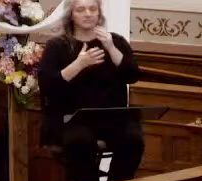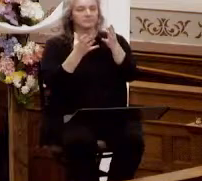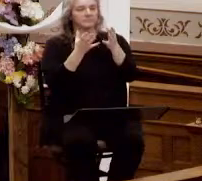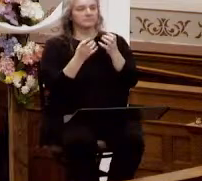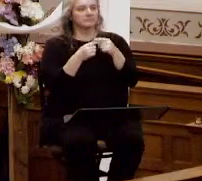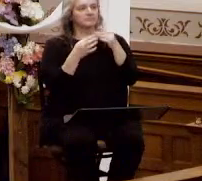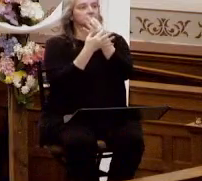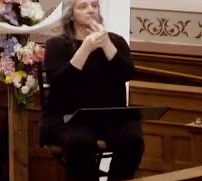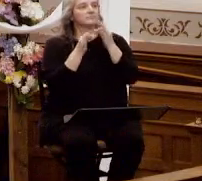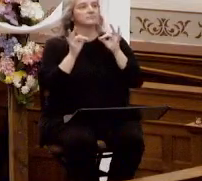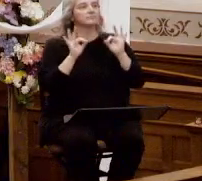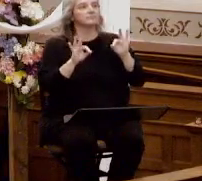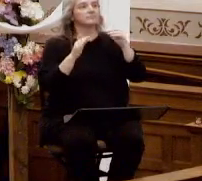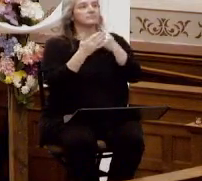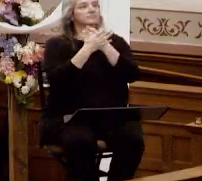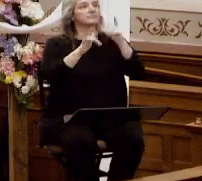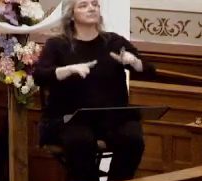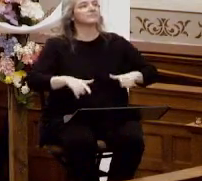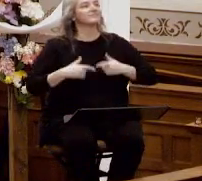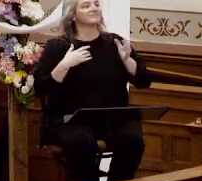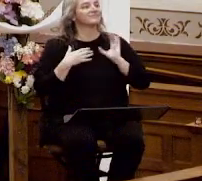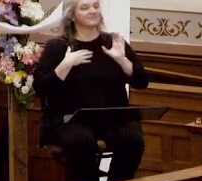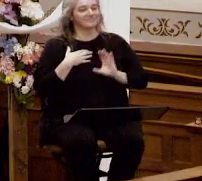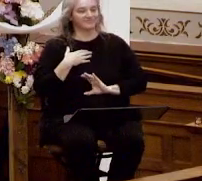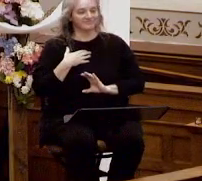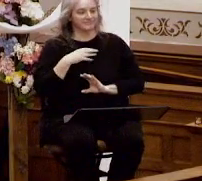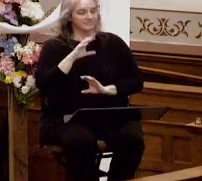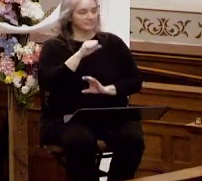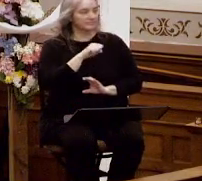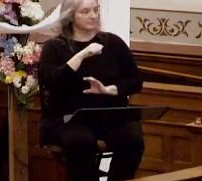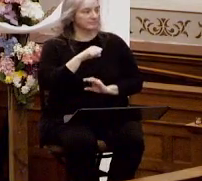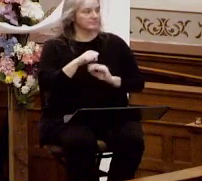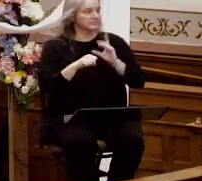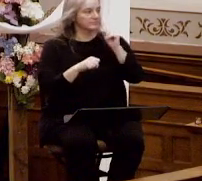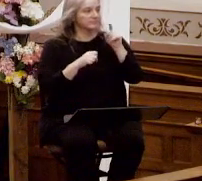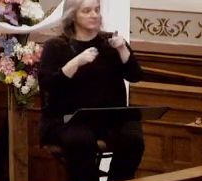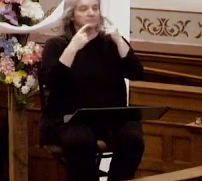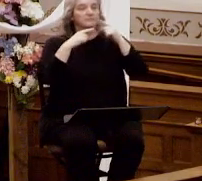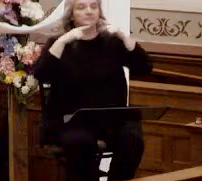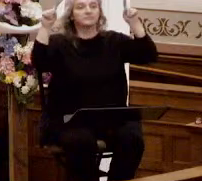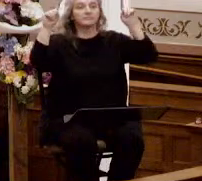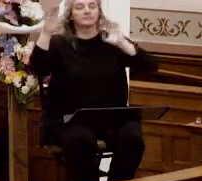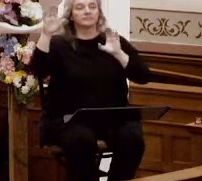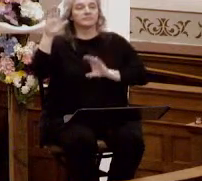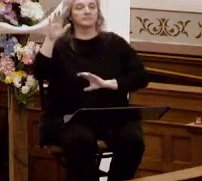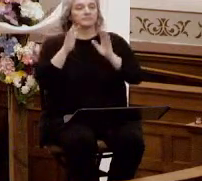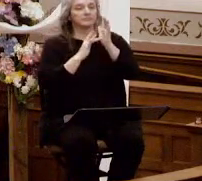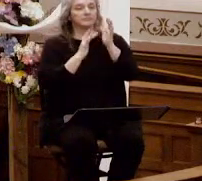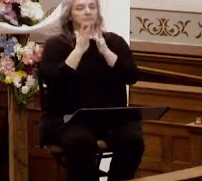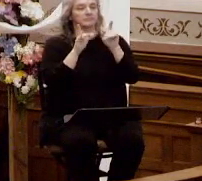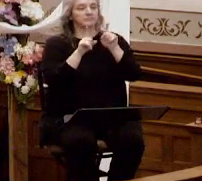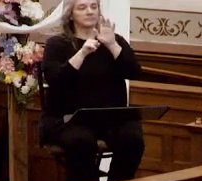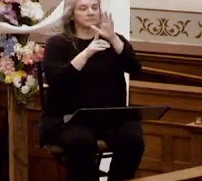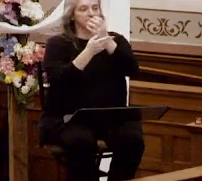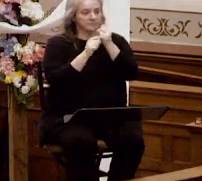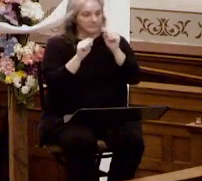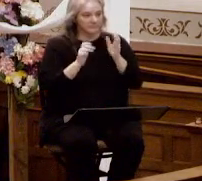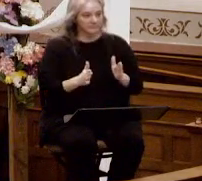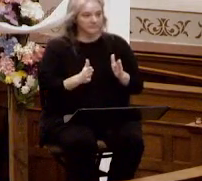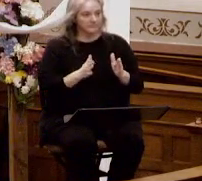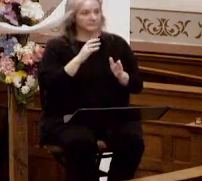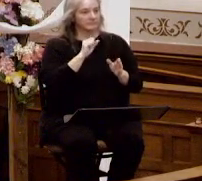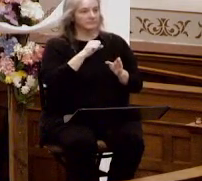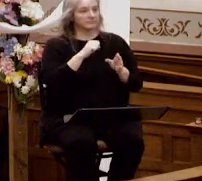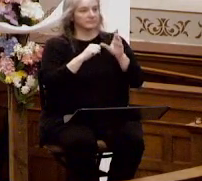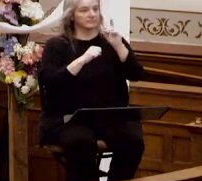desire the freedom of a new life in Christ? Do you profess Jesus the Christ as your Savior? Do